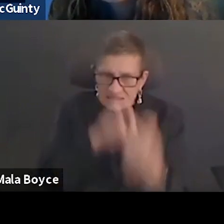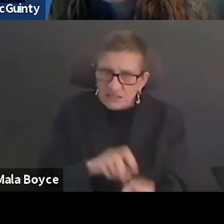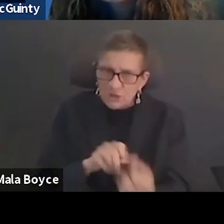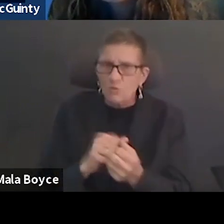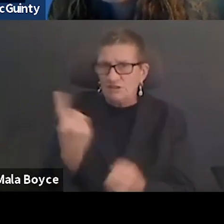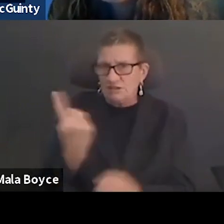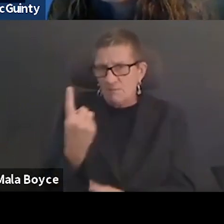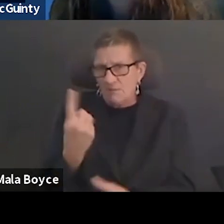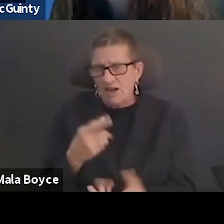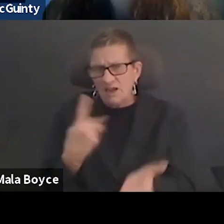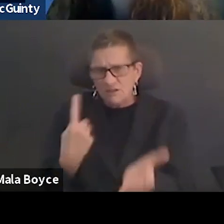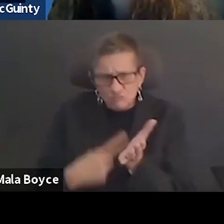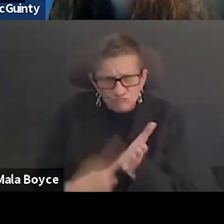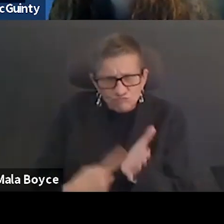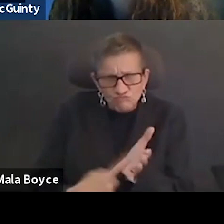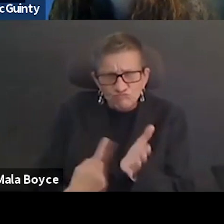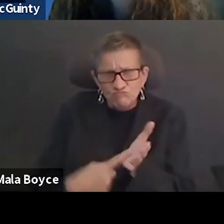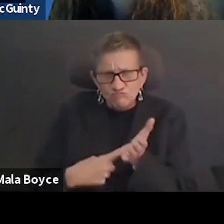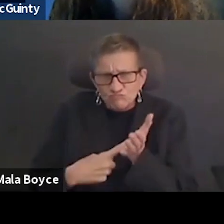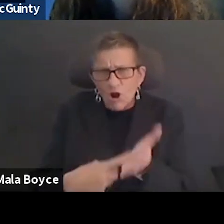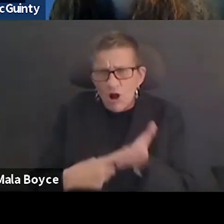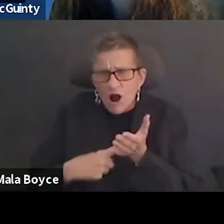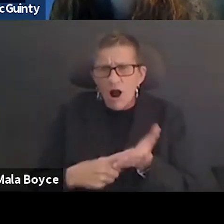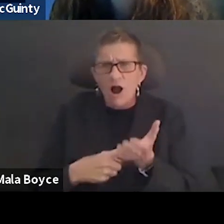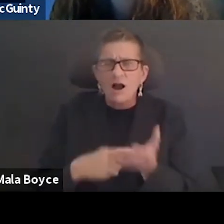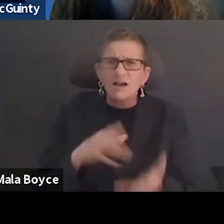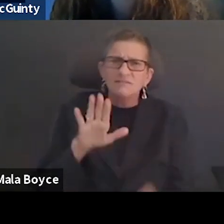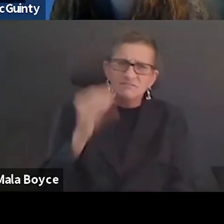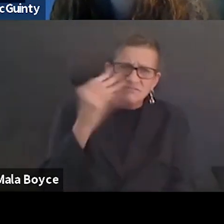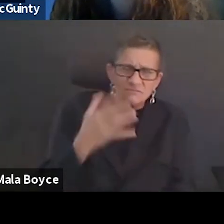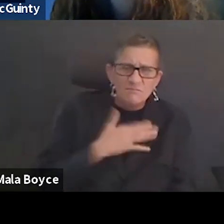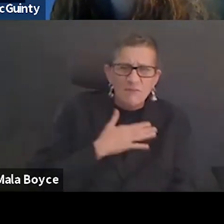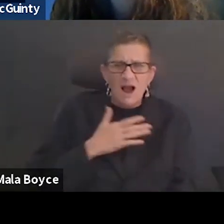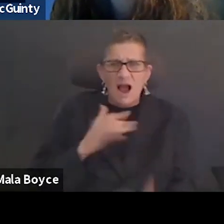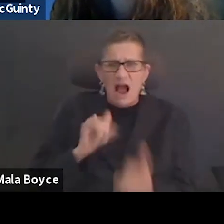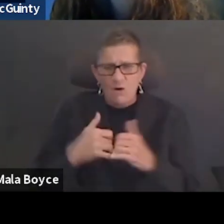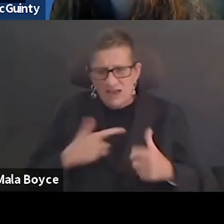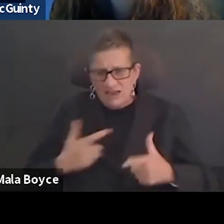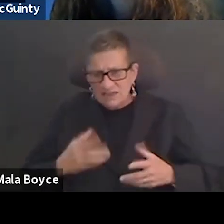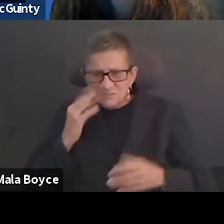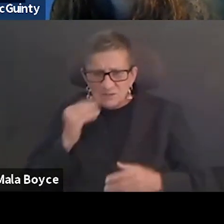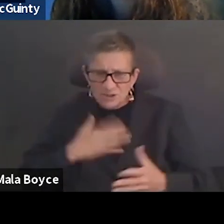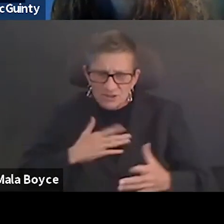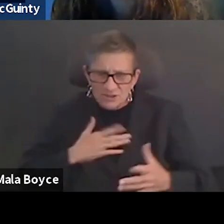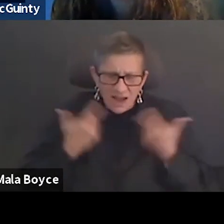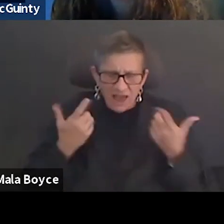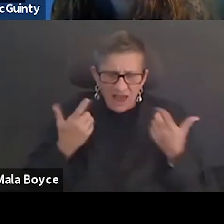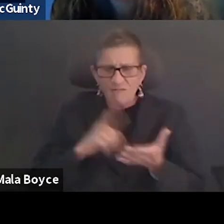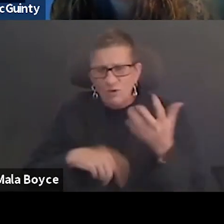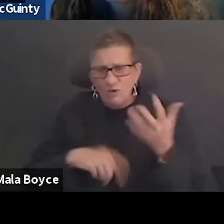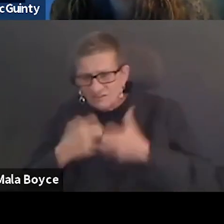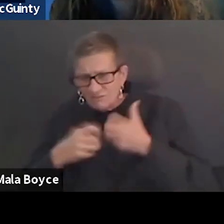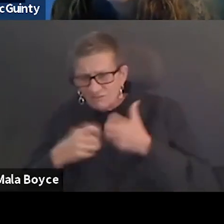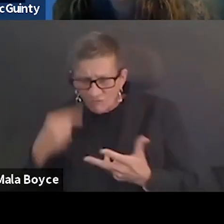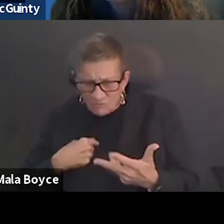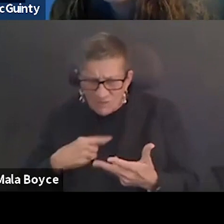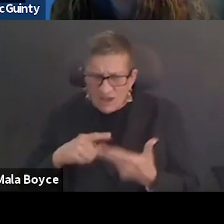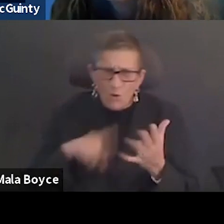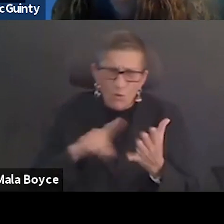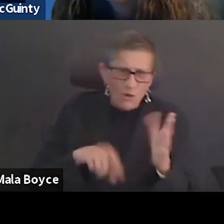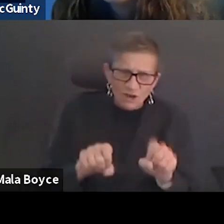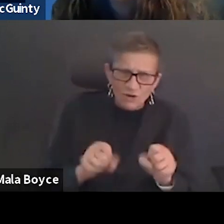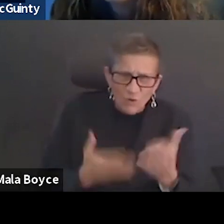talk through, this is how I experience life, this is what's difficult for me, what can you offer to make things